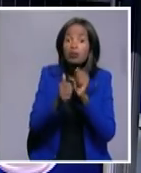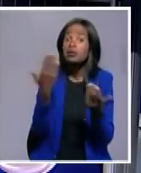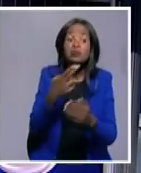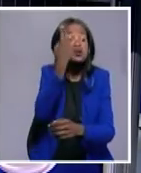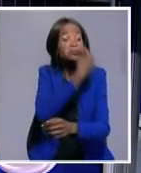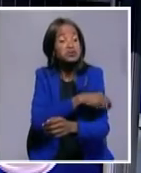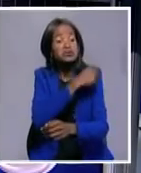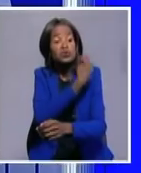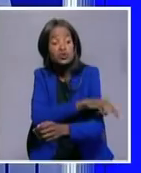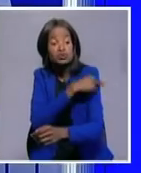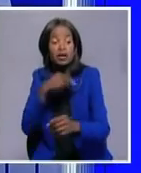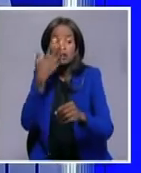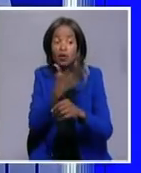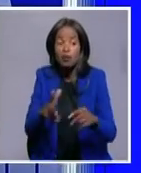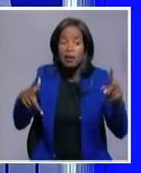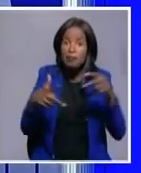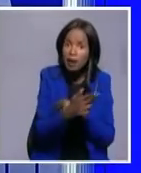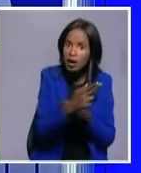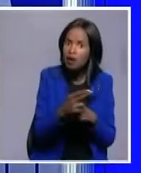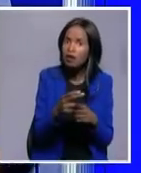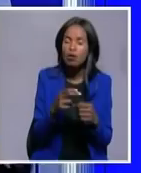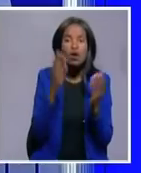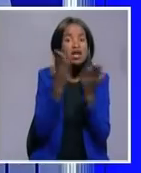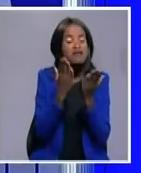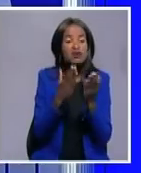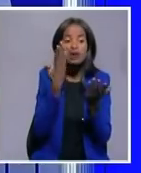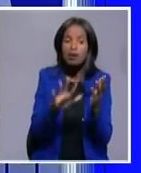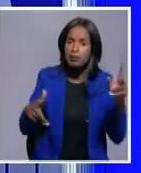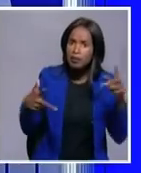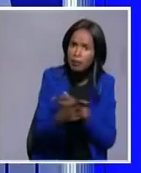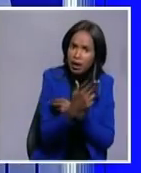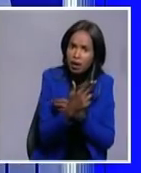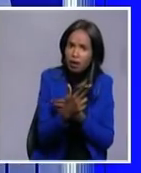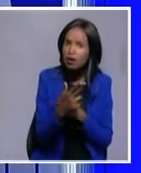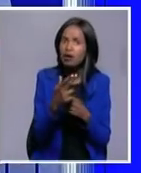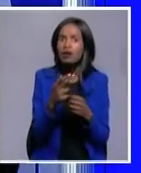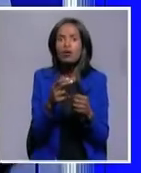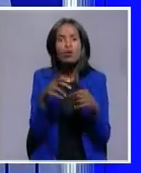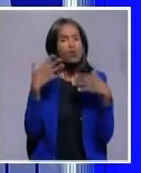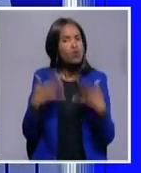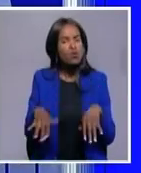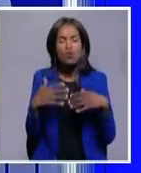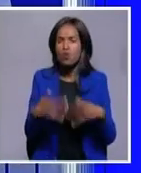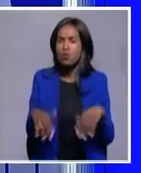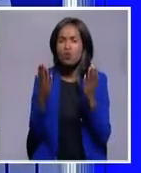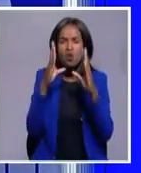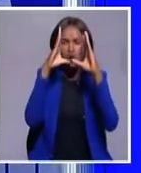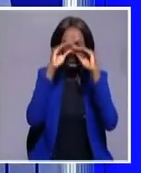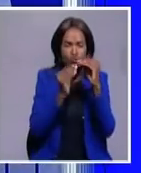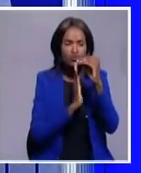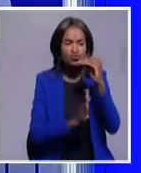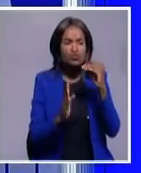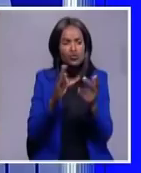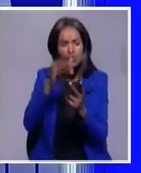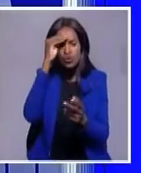that the disconnection has health implications for institutions such as hospitals? We've got schools that have hostels and so forth. And